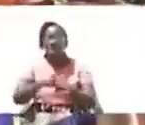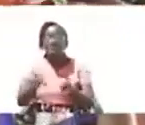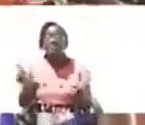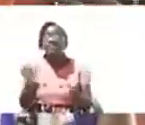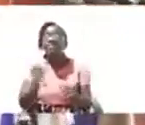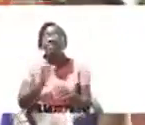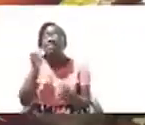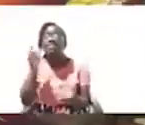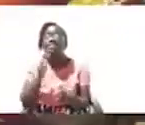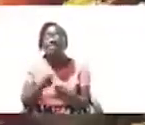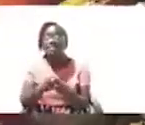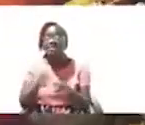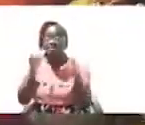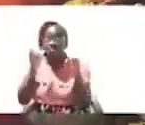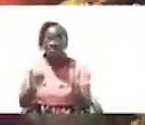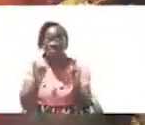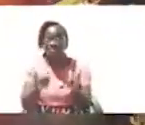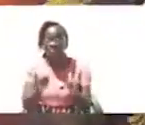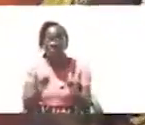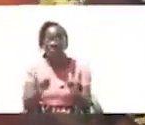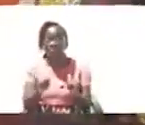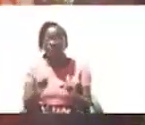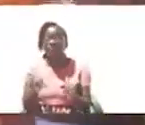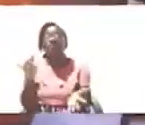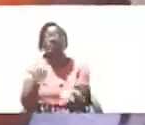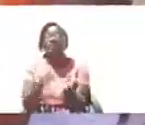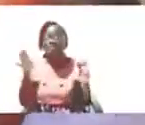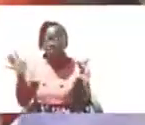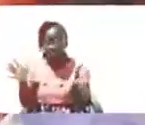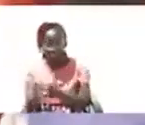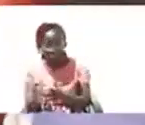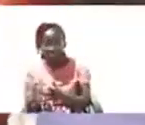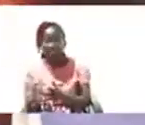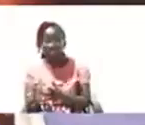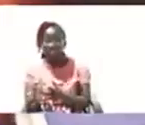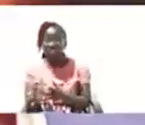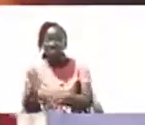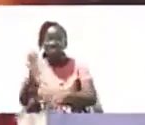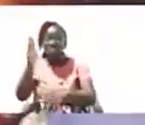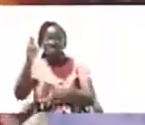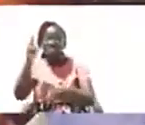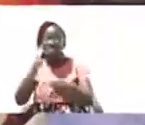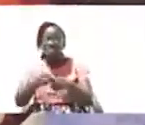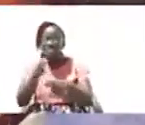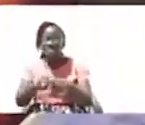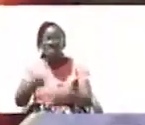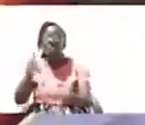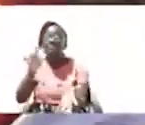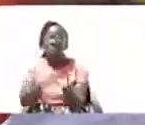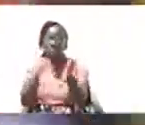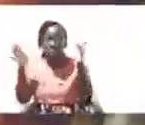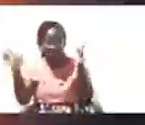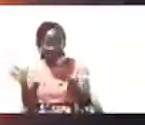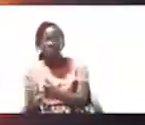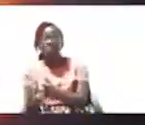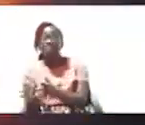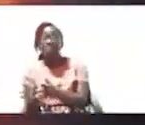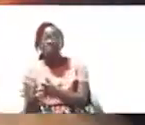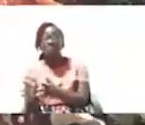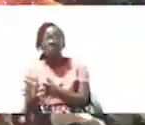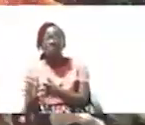Jesus. Hallelujah. Amen. But your friend is saying Jesus. Your friend is saying